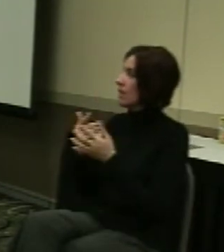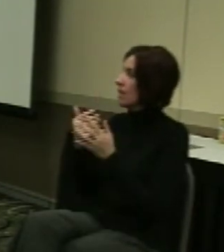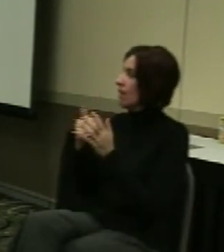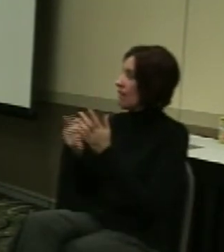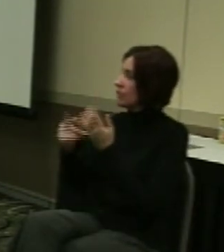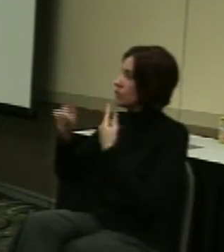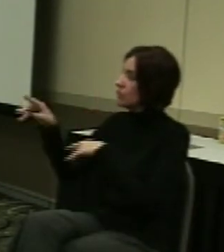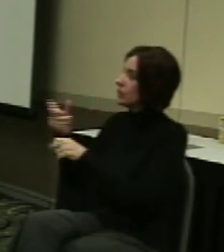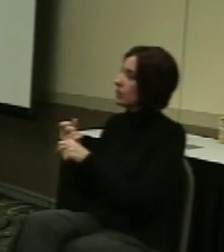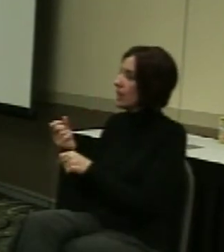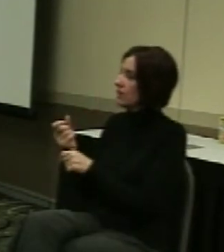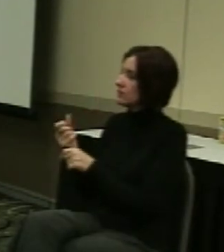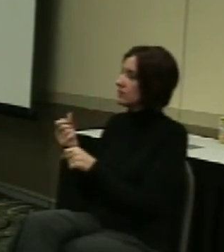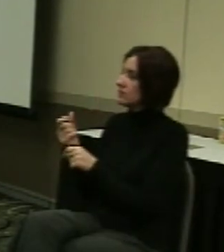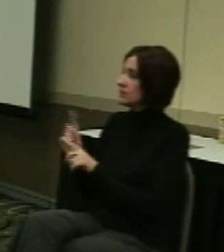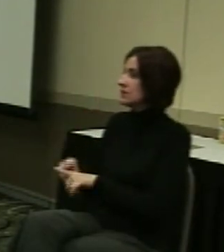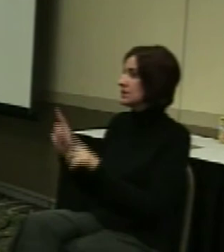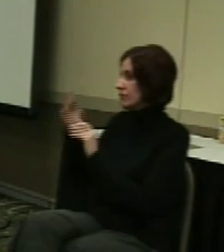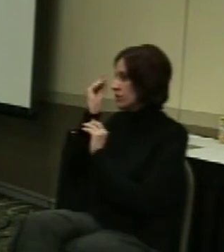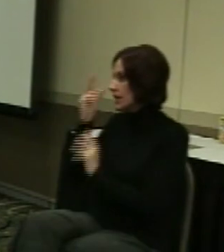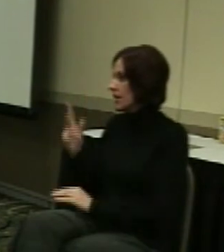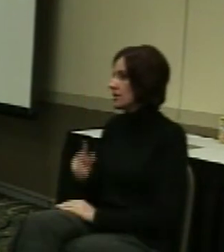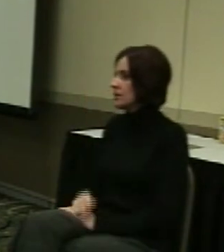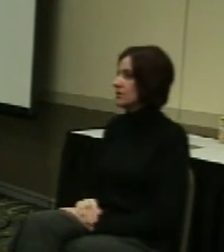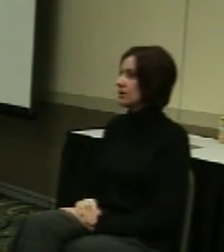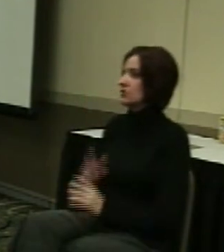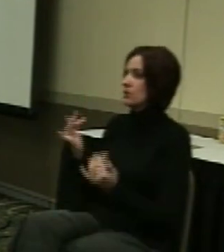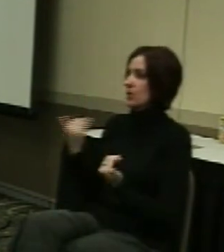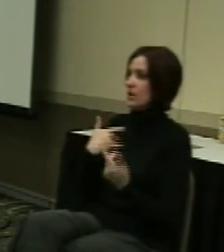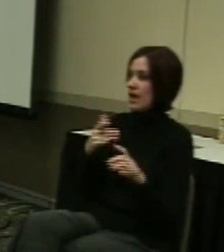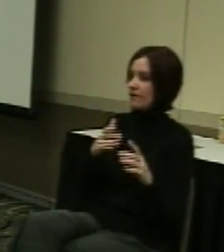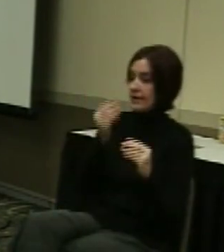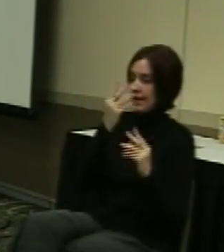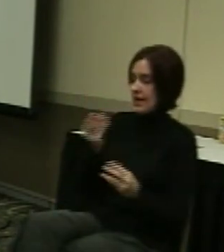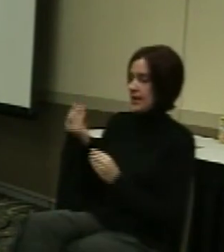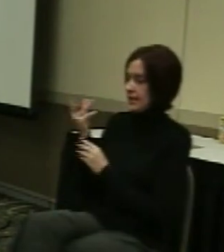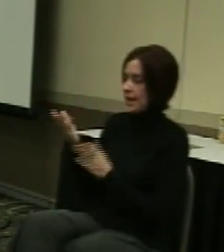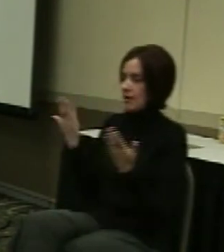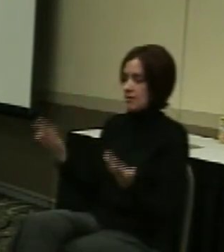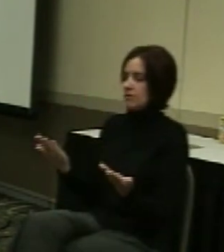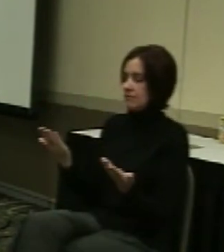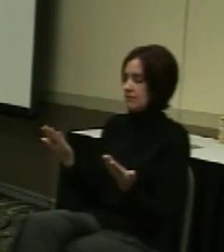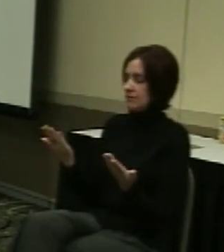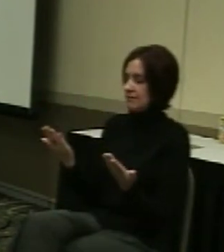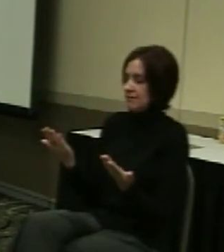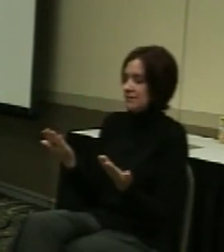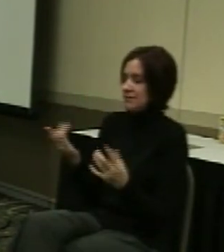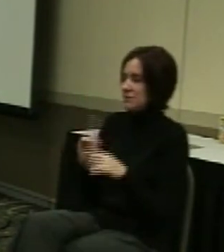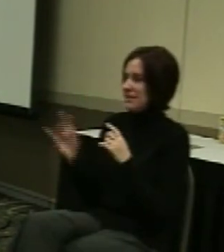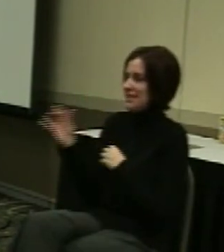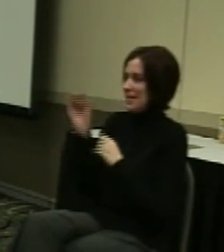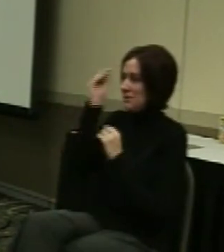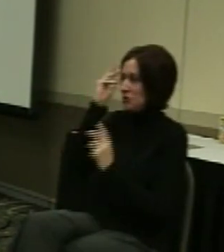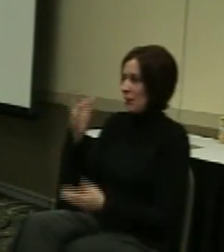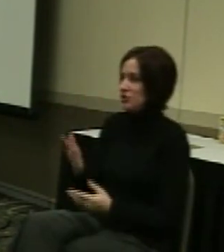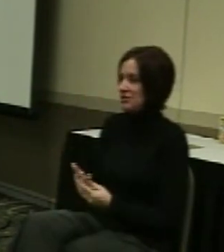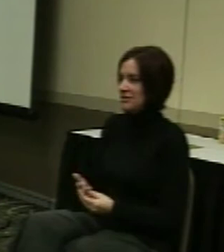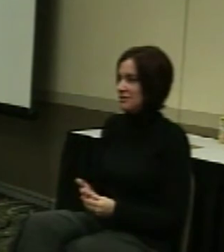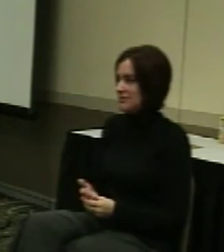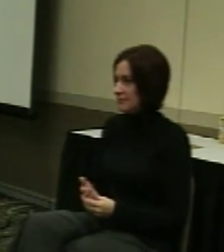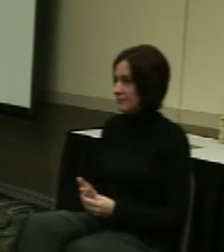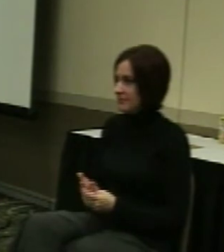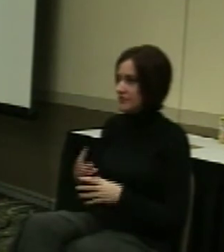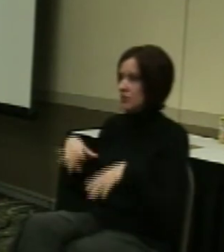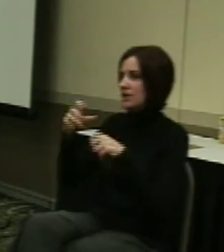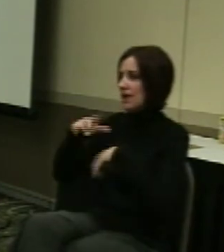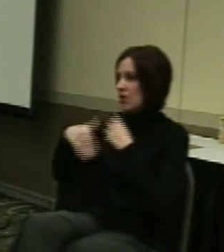data. And then now you have two sets of data and it's still the same situation. That's what we feel. Like you take all this